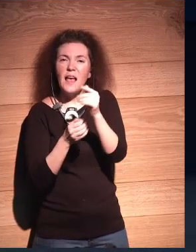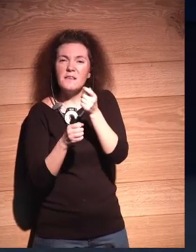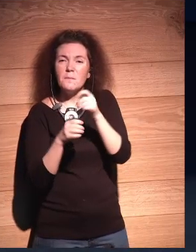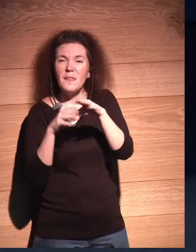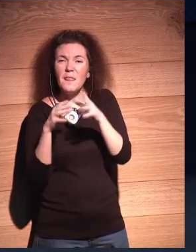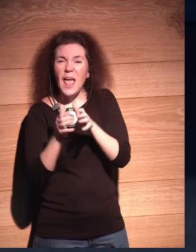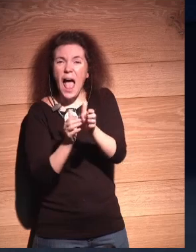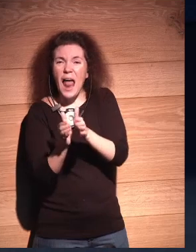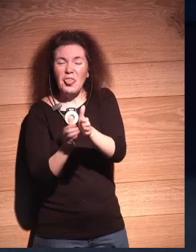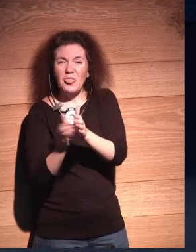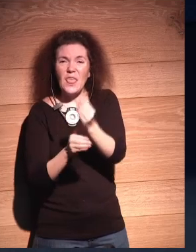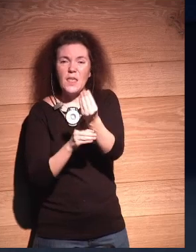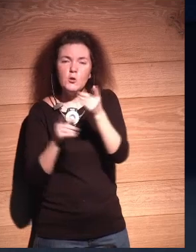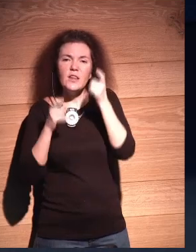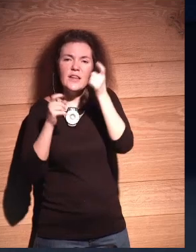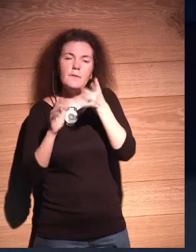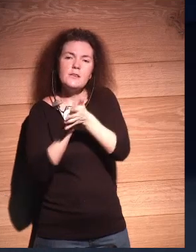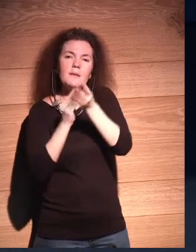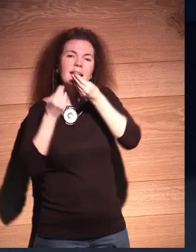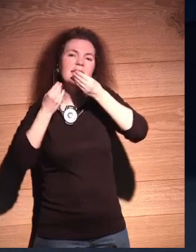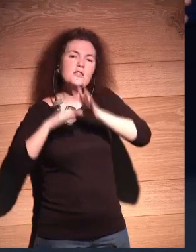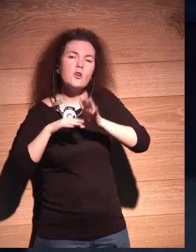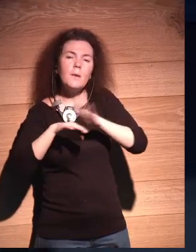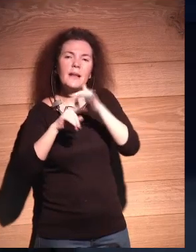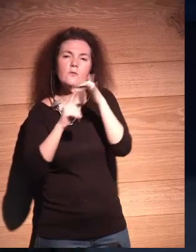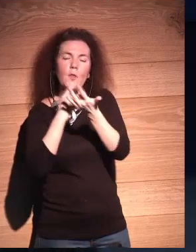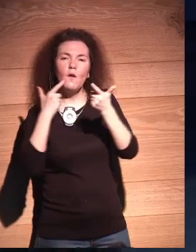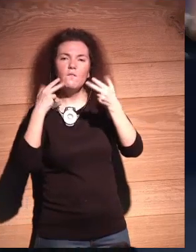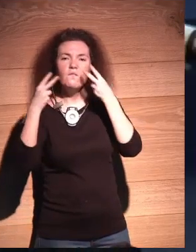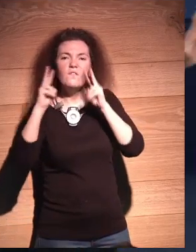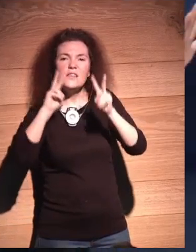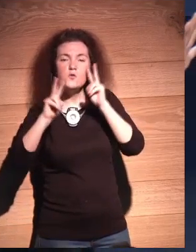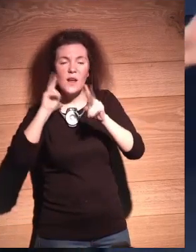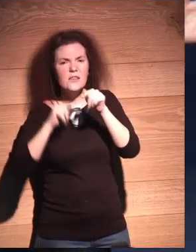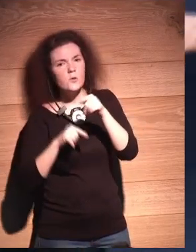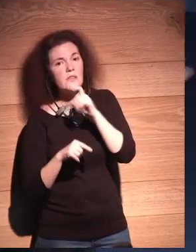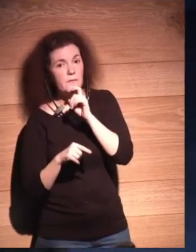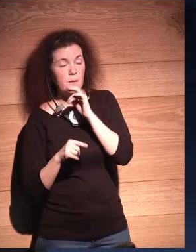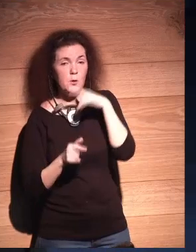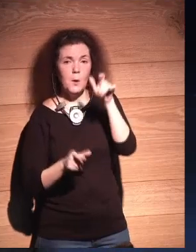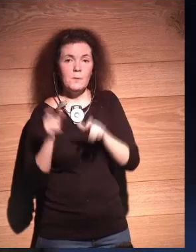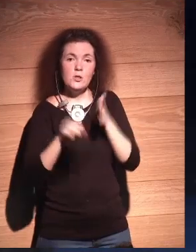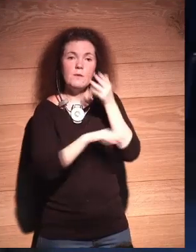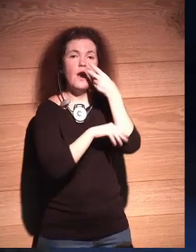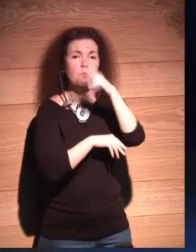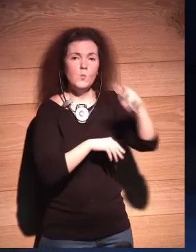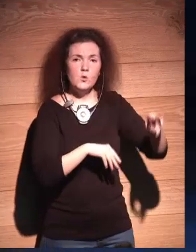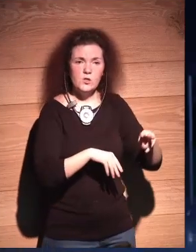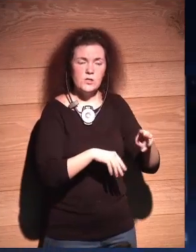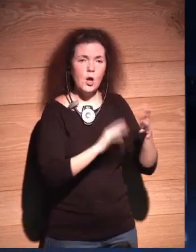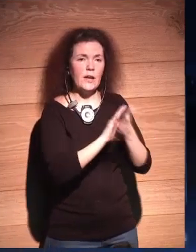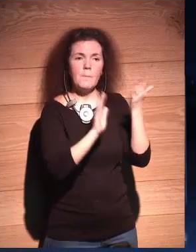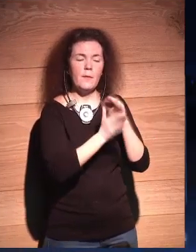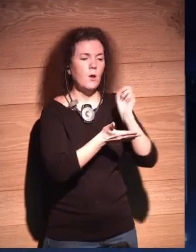visual context. And that's hard to do because people walk through museums at a certain speed. I was at the Prado this morning,